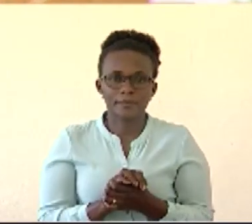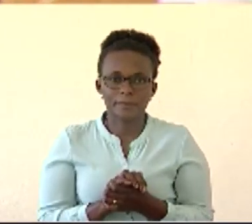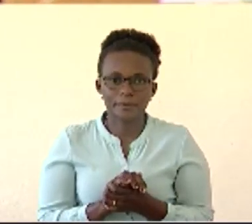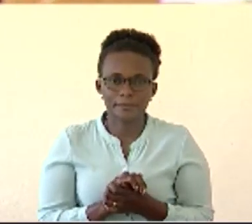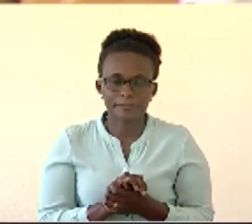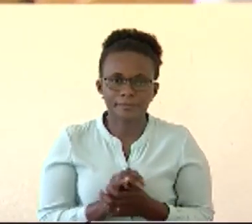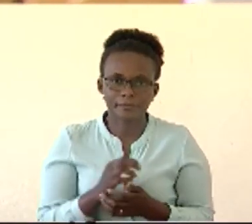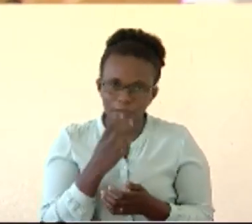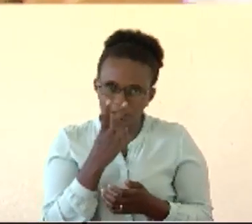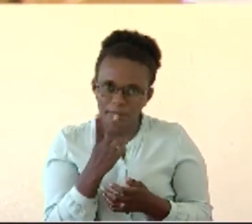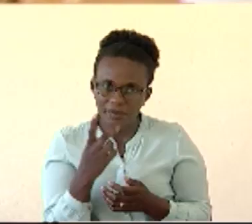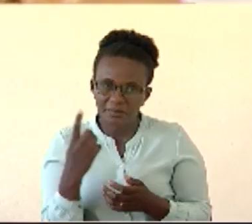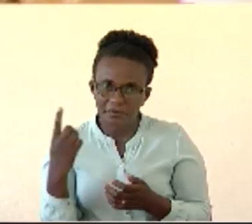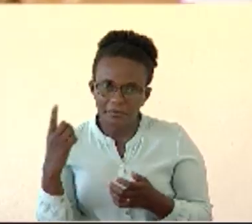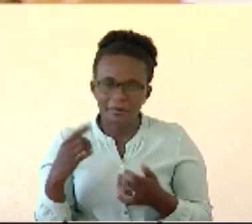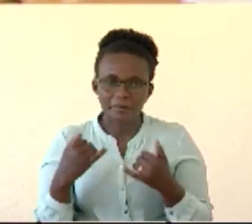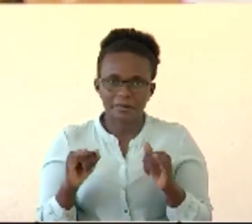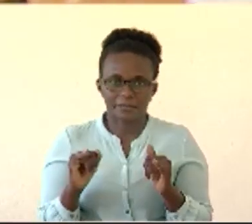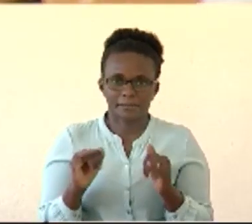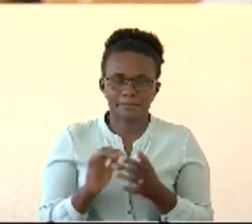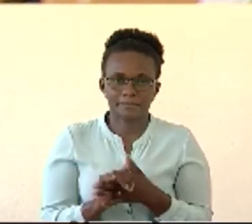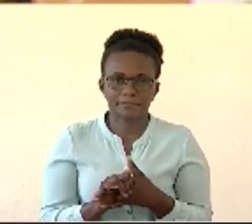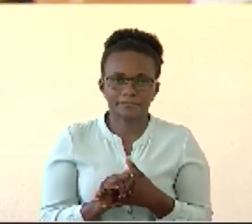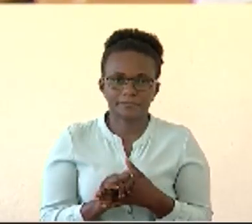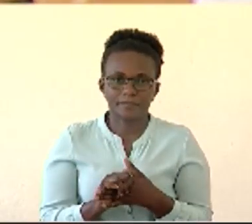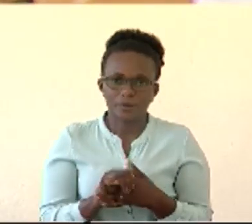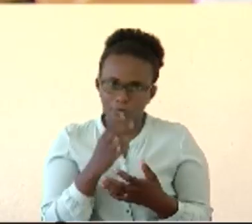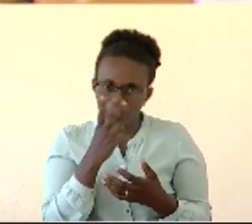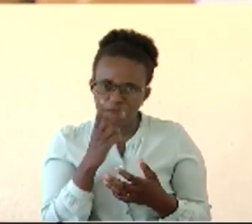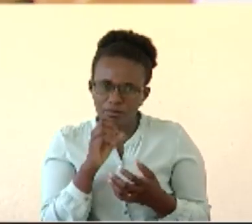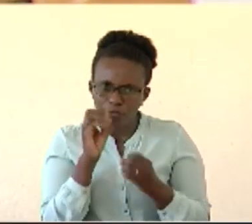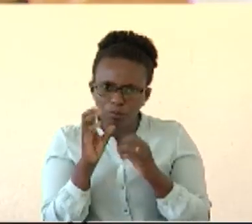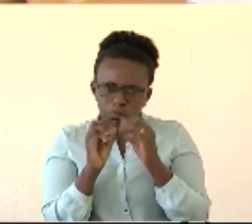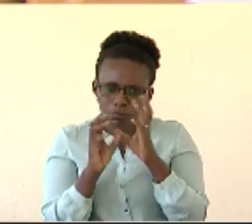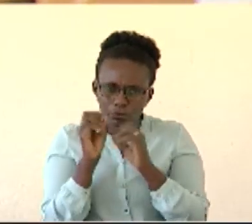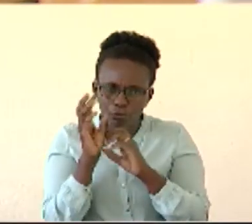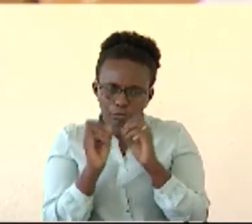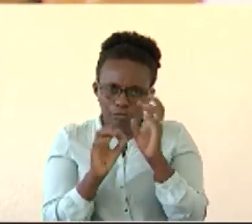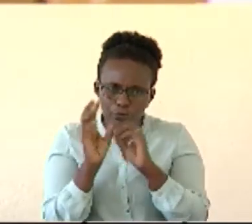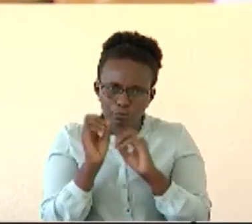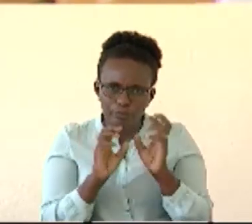in. Some spots which look like black.